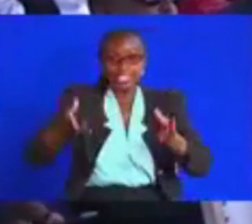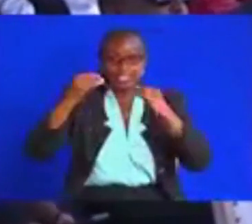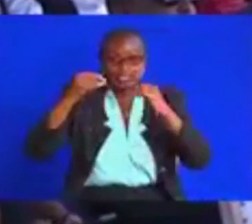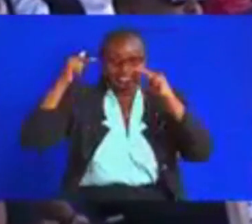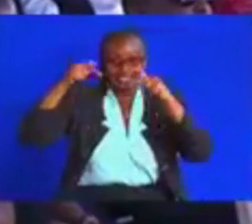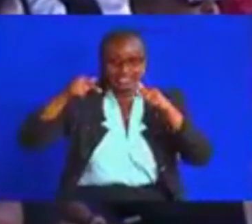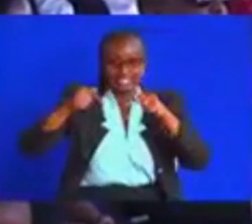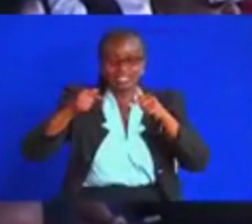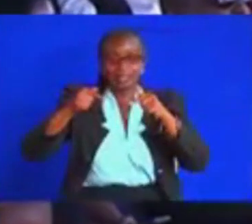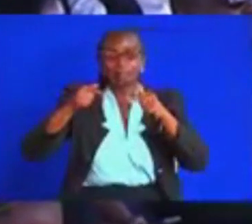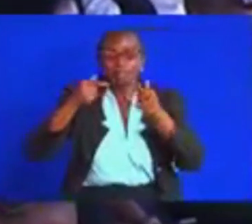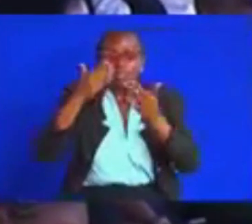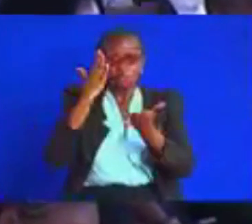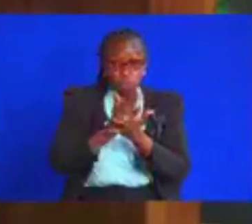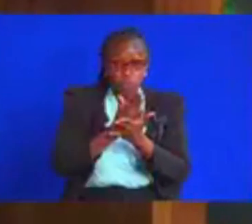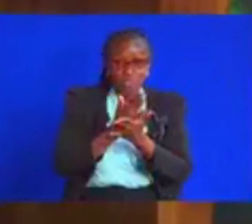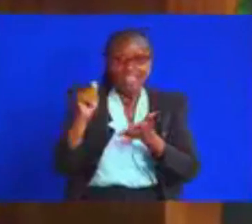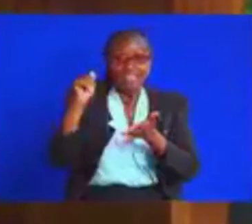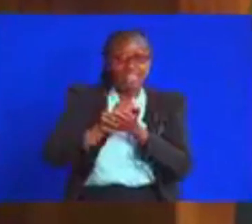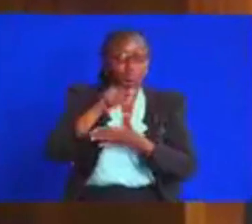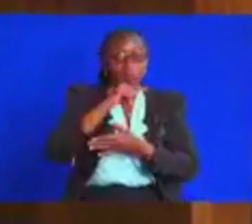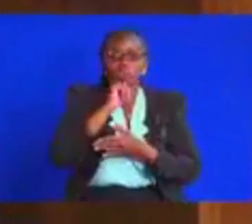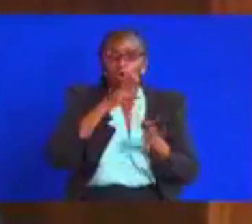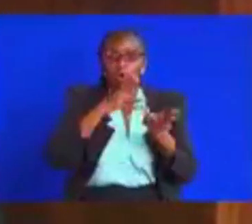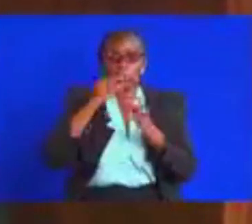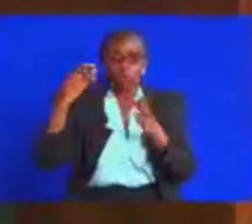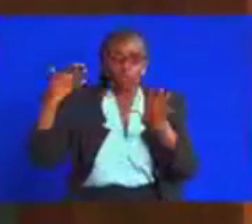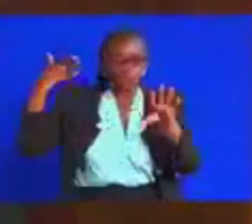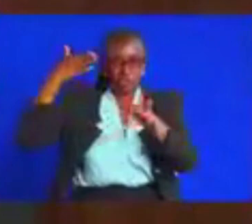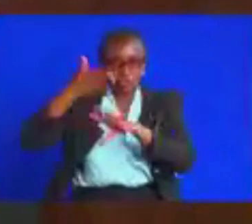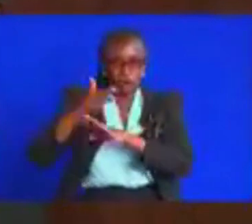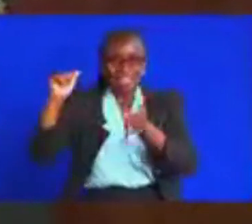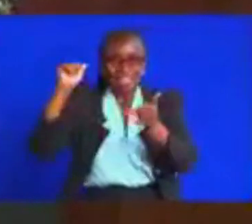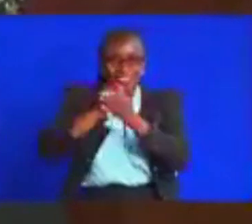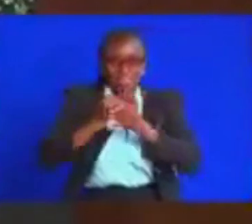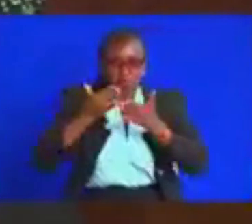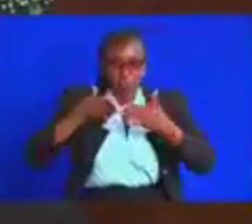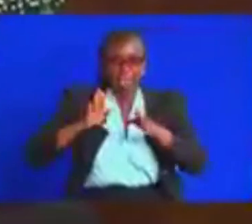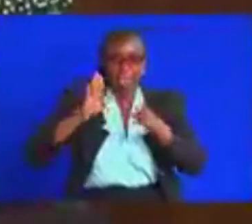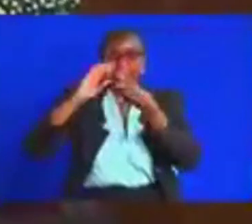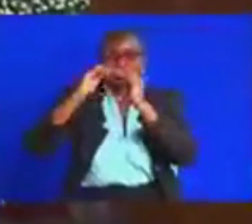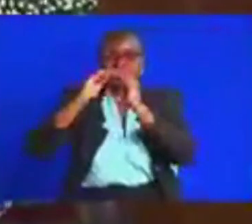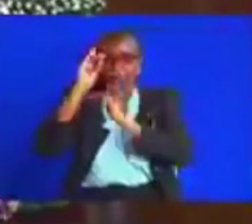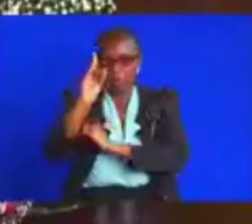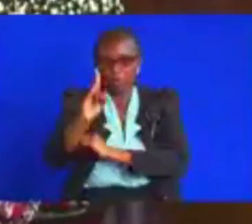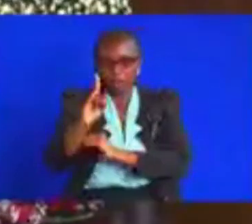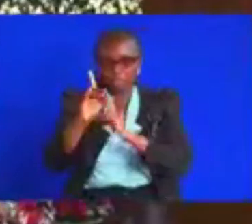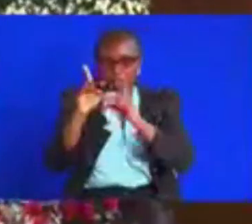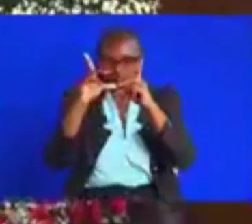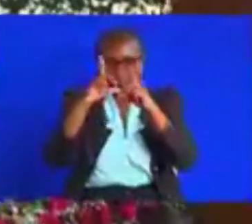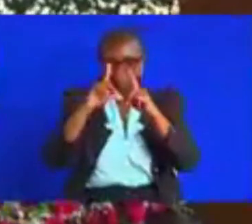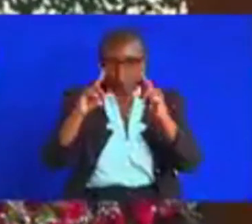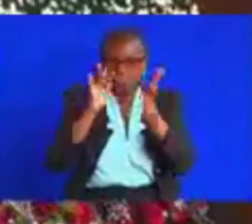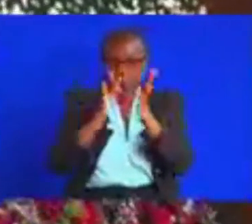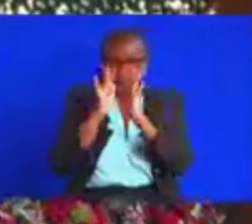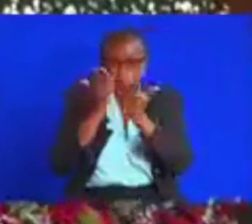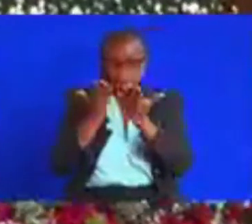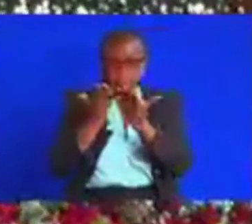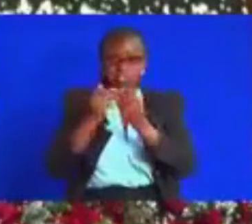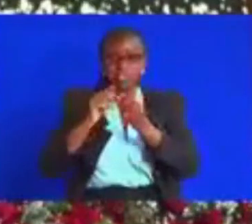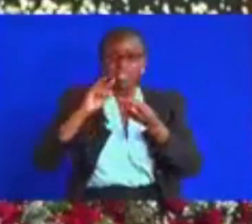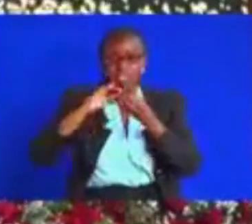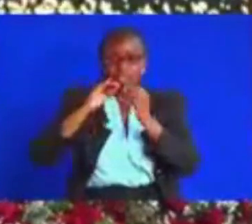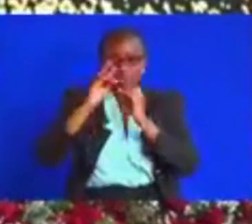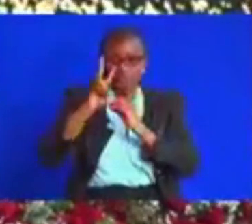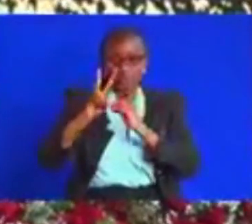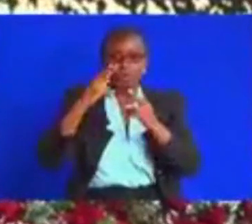liberty, and that we do not go beyond this jurisdiction of number one, scripture. Number two, the